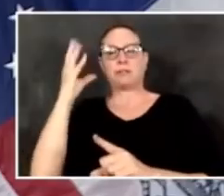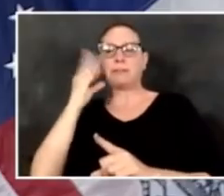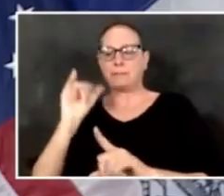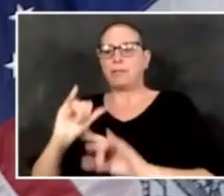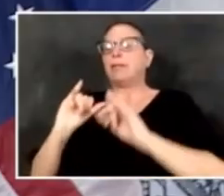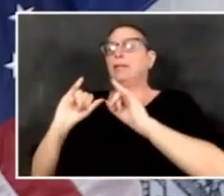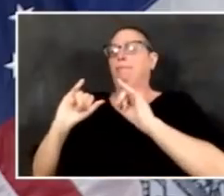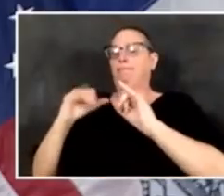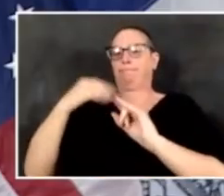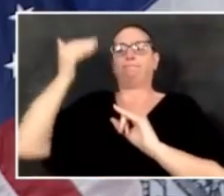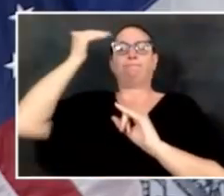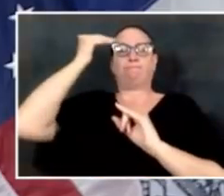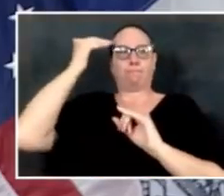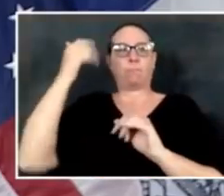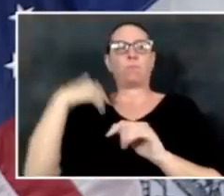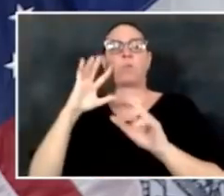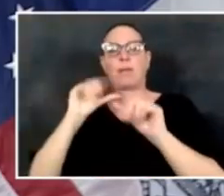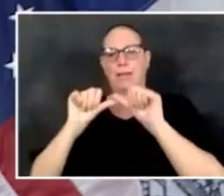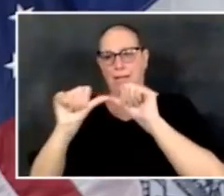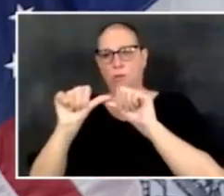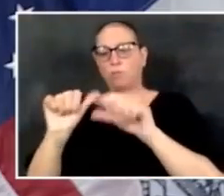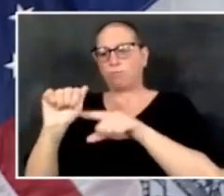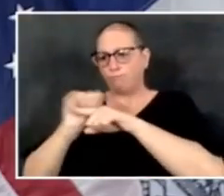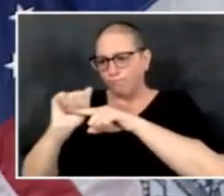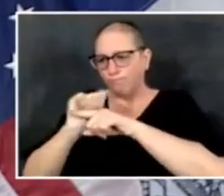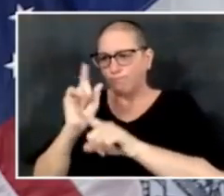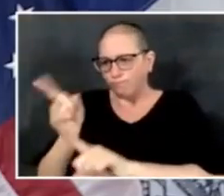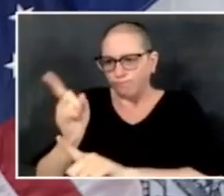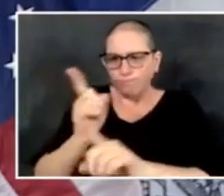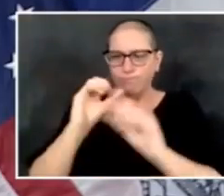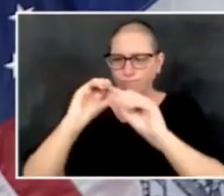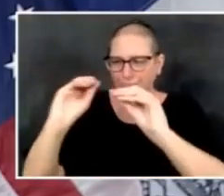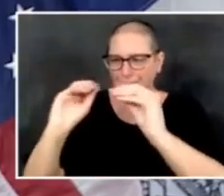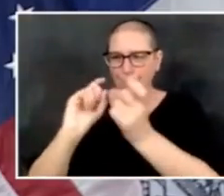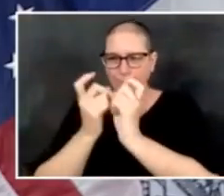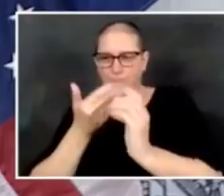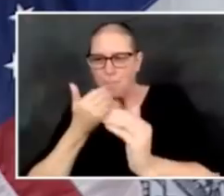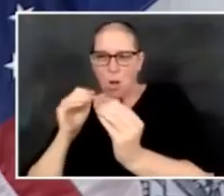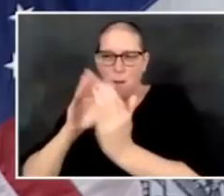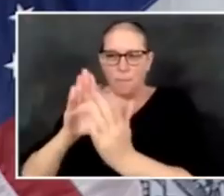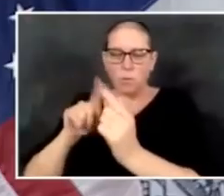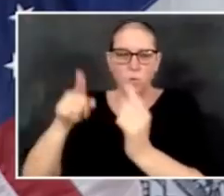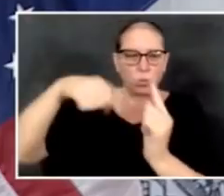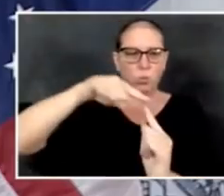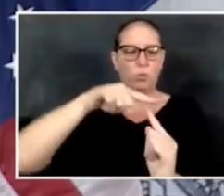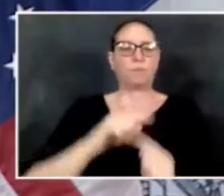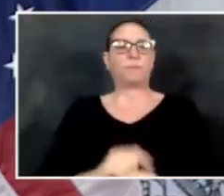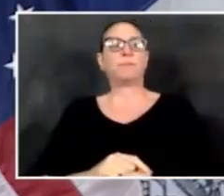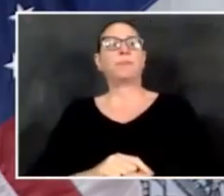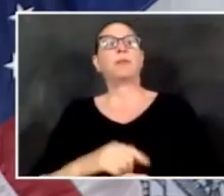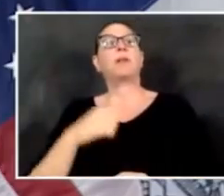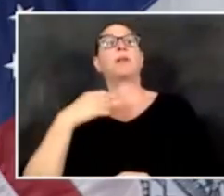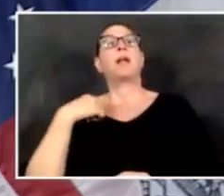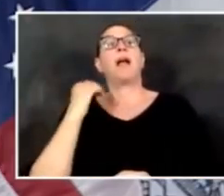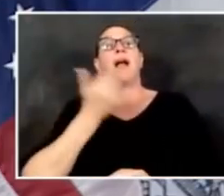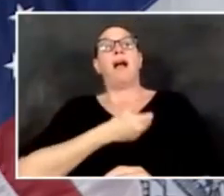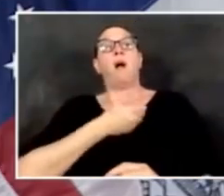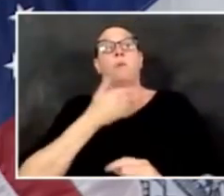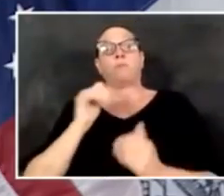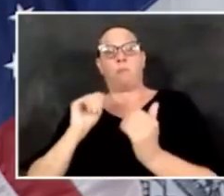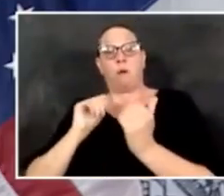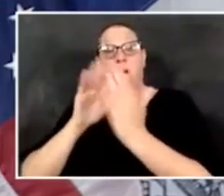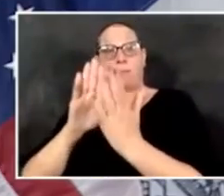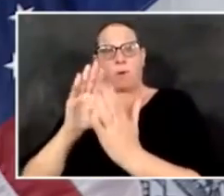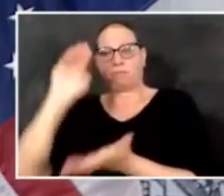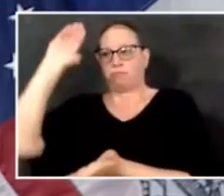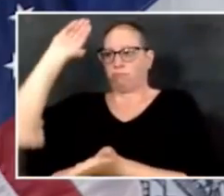better. I would also remind you that de-escalation takes two, unfortunately. There's two people involved in every